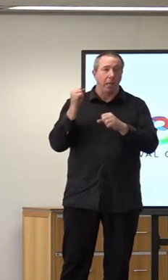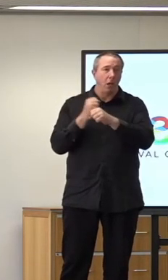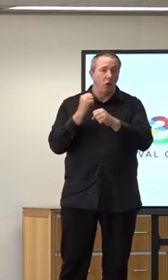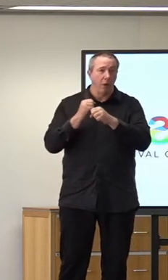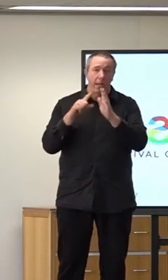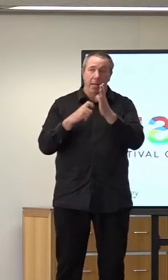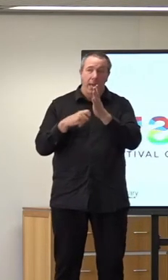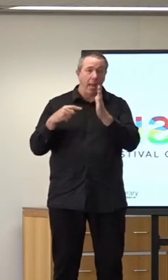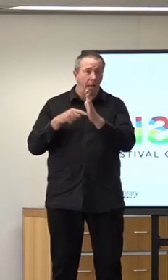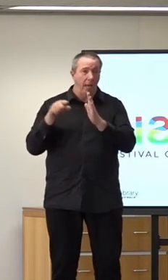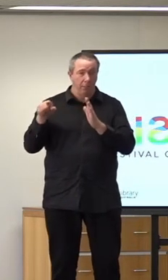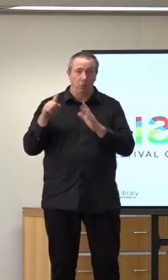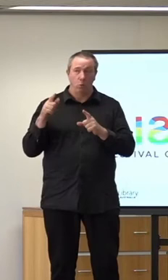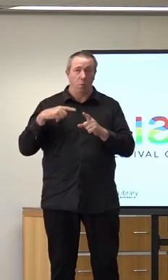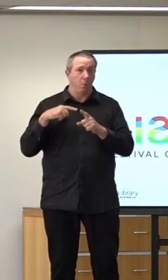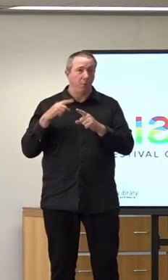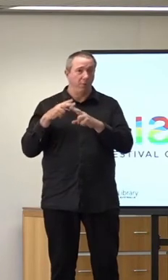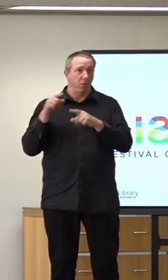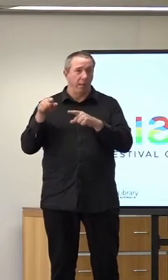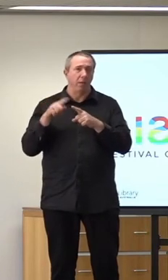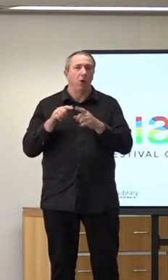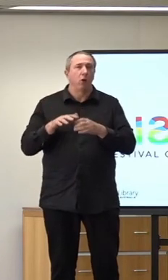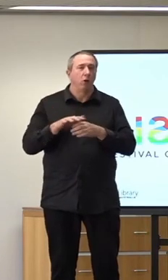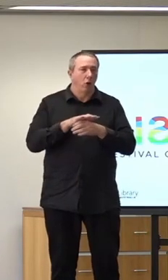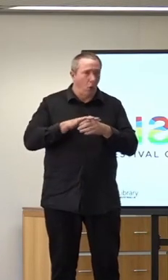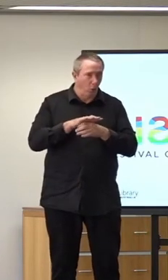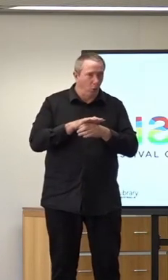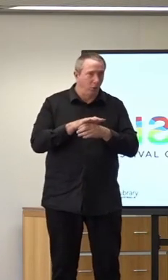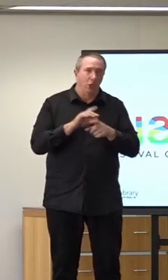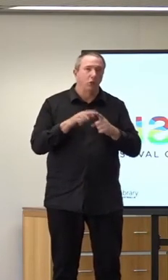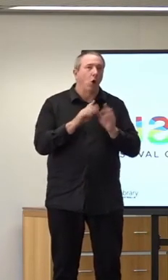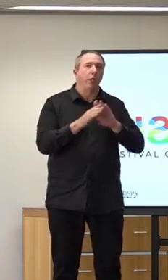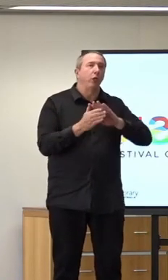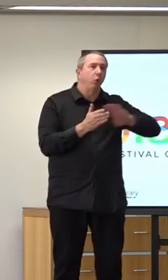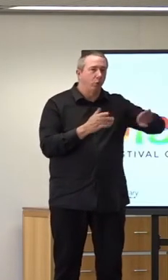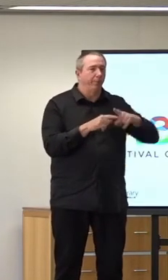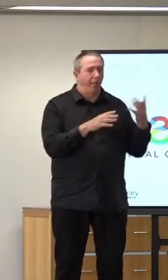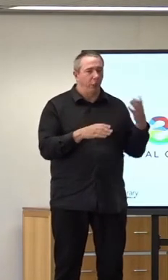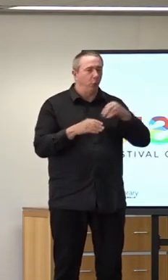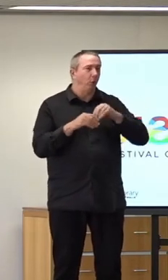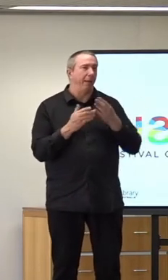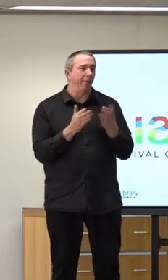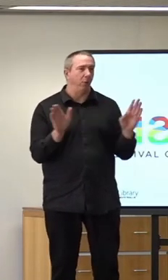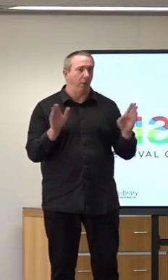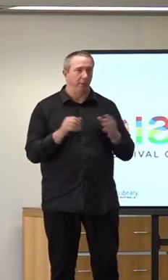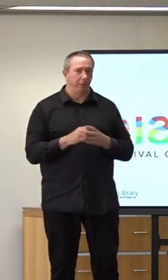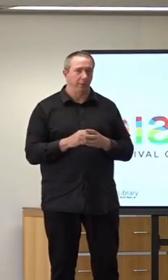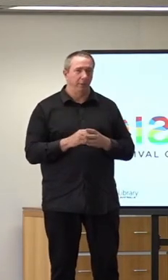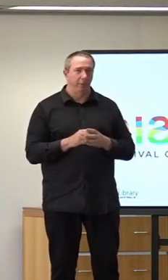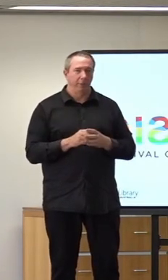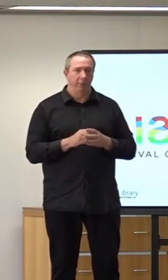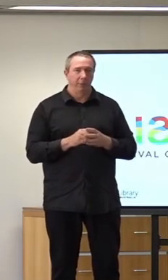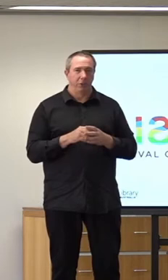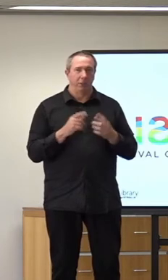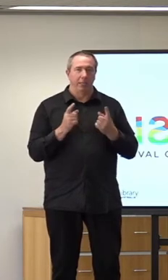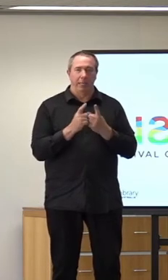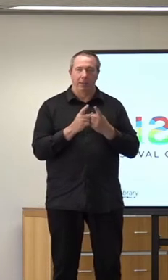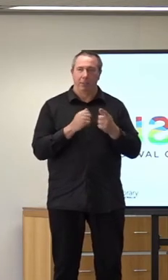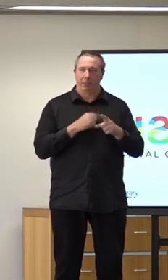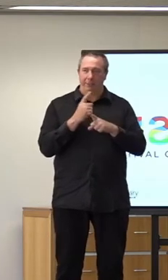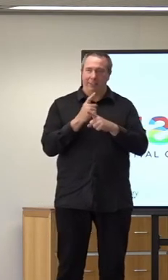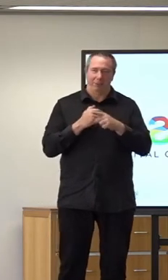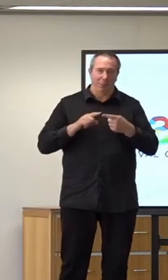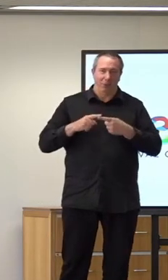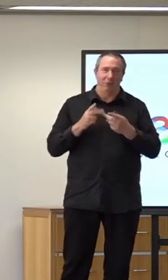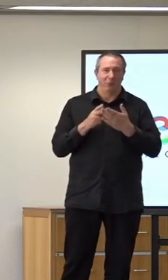I suppose, noble rather than exclusionary. I just want a brief moment for